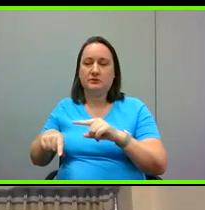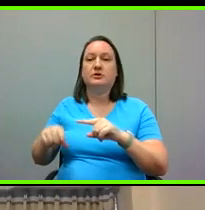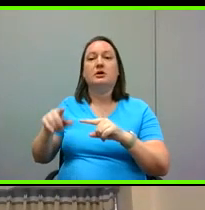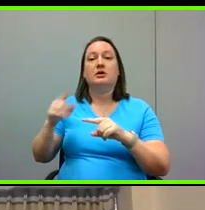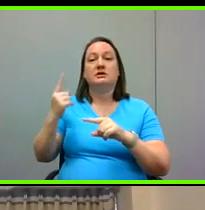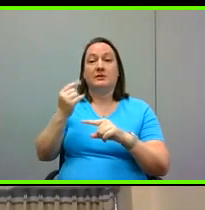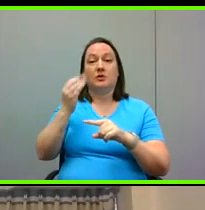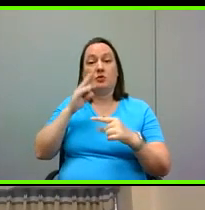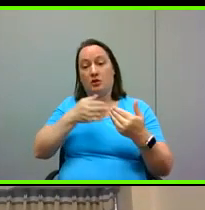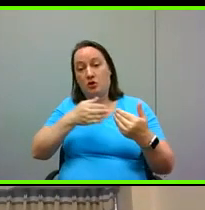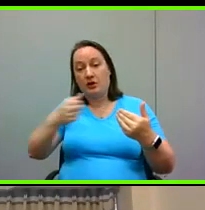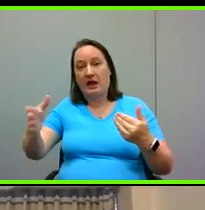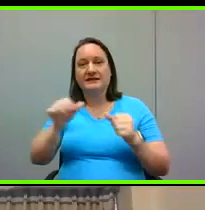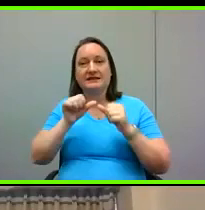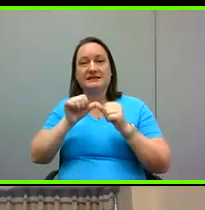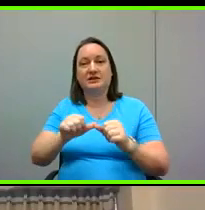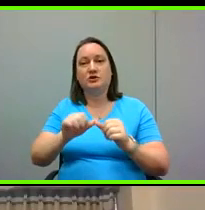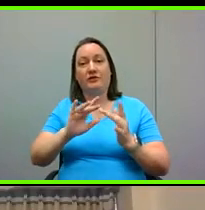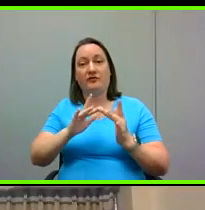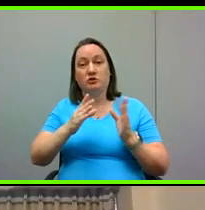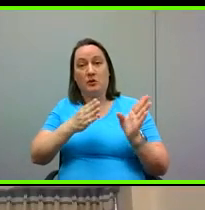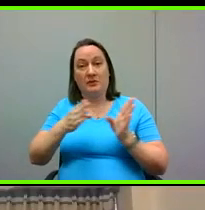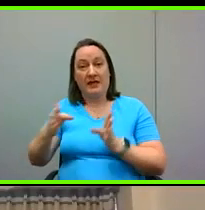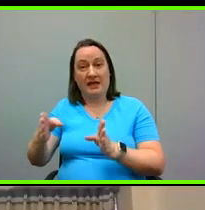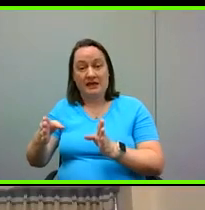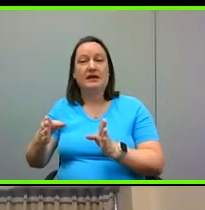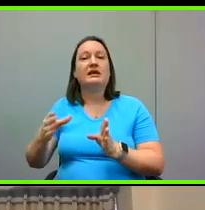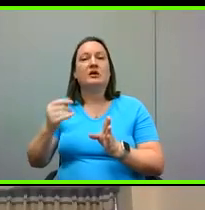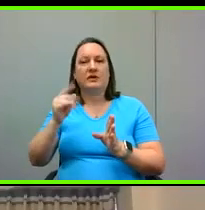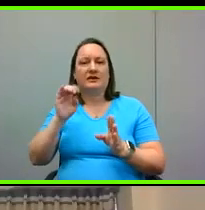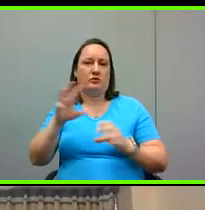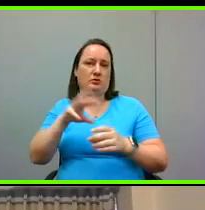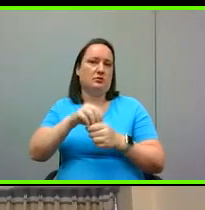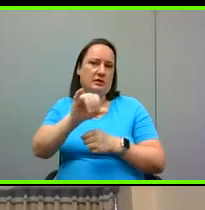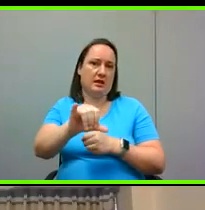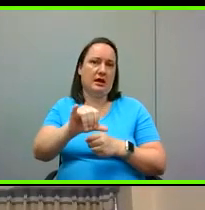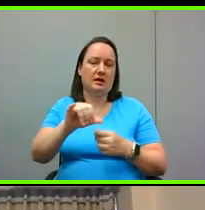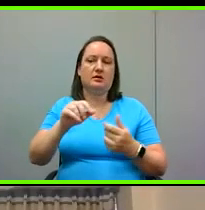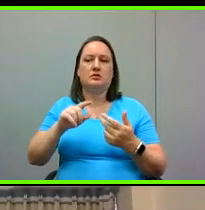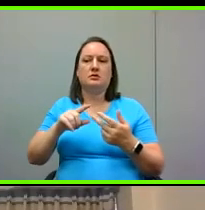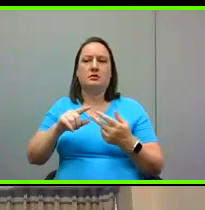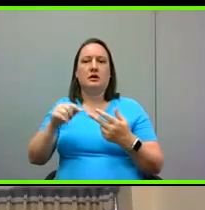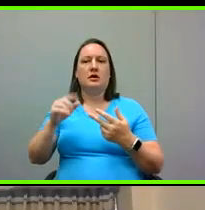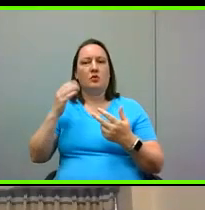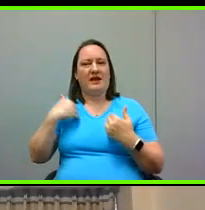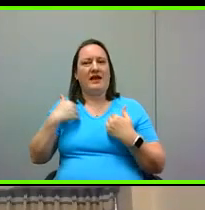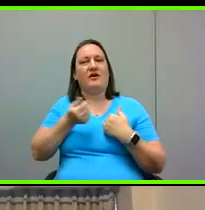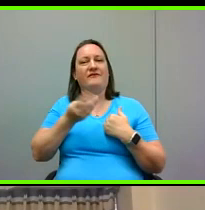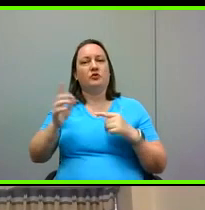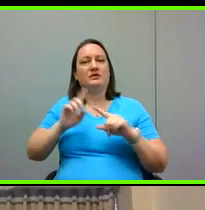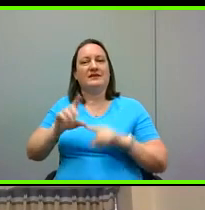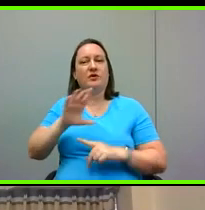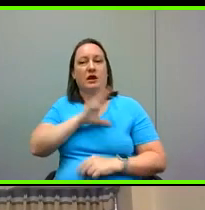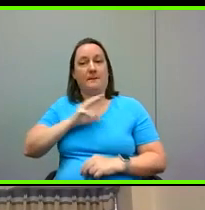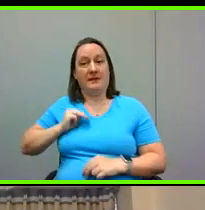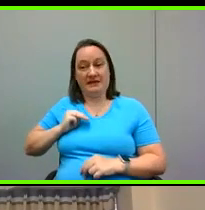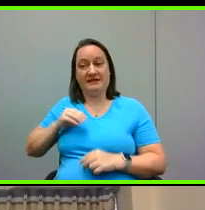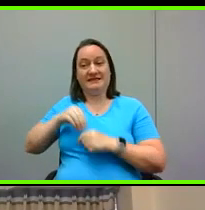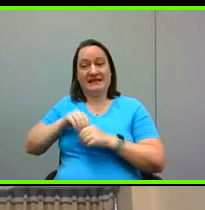virtual planning, virtual services. I will say that we do have a couple of committees in the agency already looking at